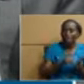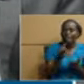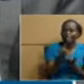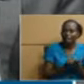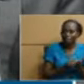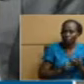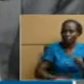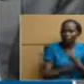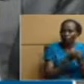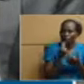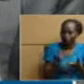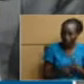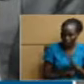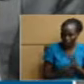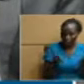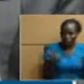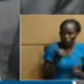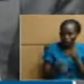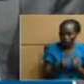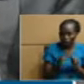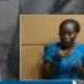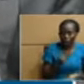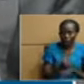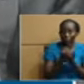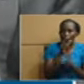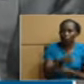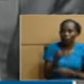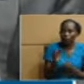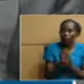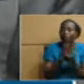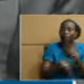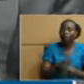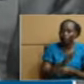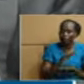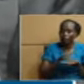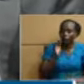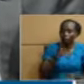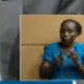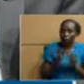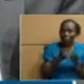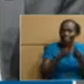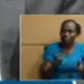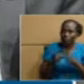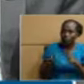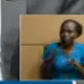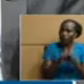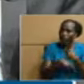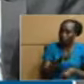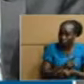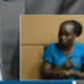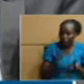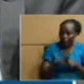fare, which should take care of the persons with disabilities, especially those with multiple disabilities, but also